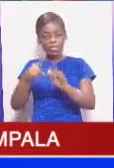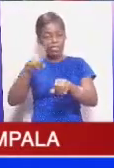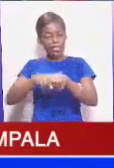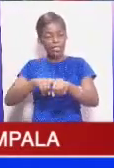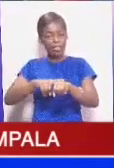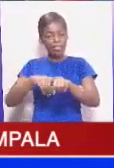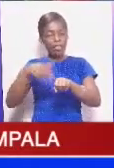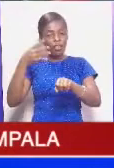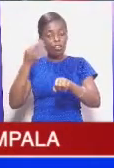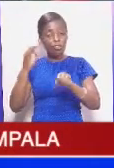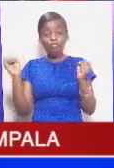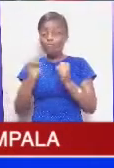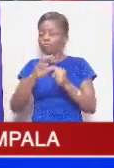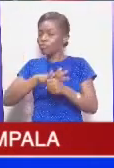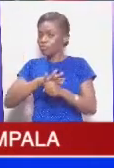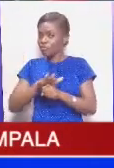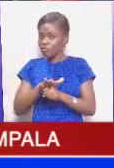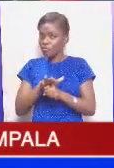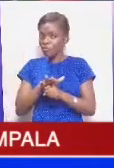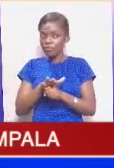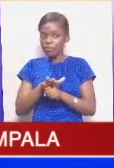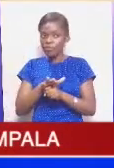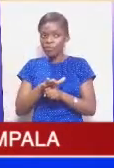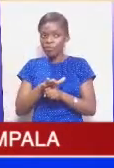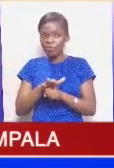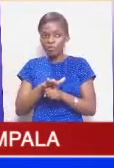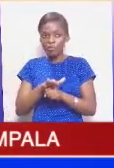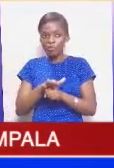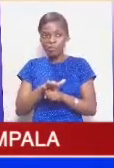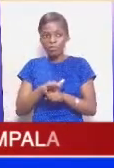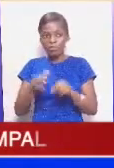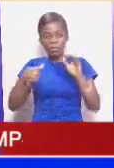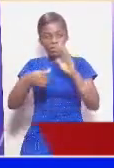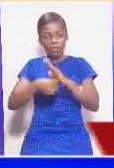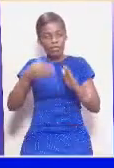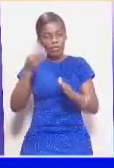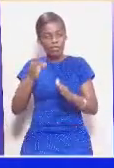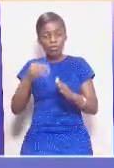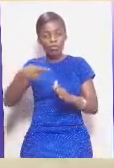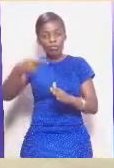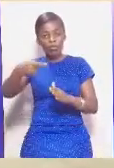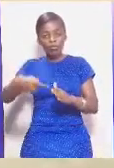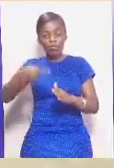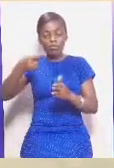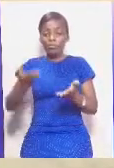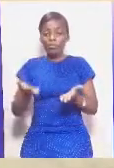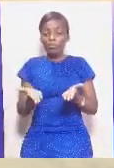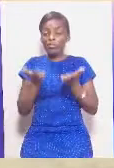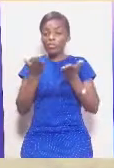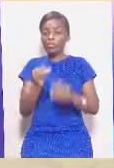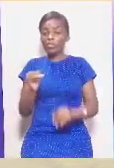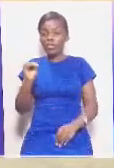kaseera ak'ekirwadde kya COVID-19. Kola eyokwongera okunyweza omutindo